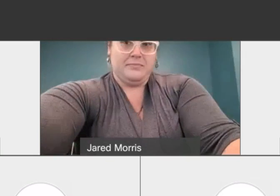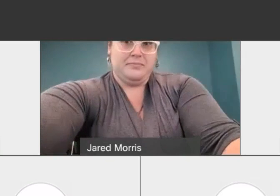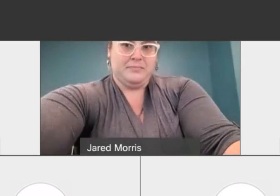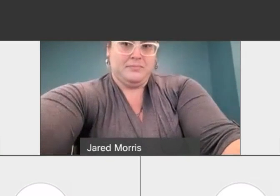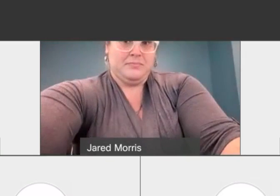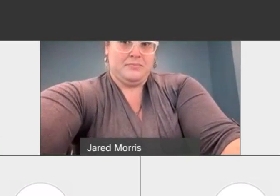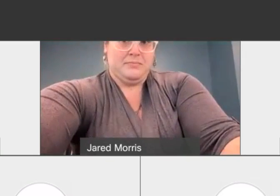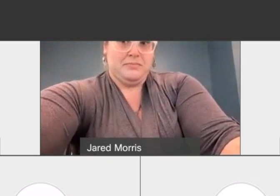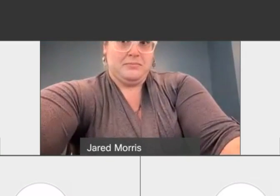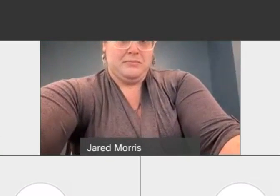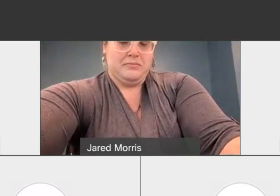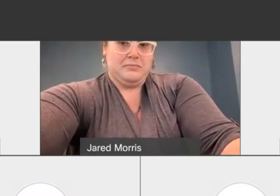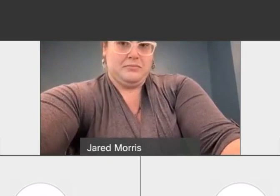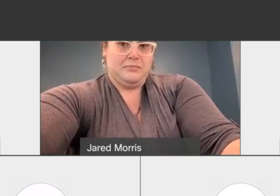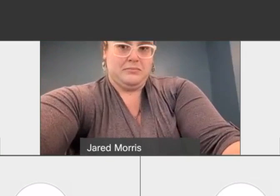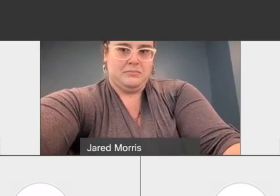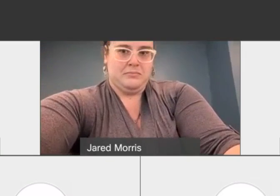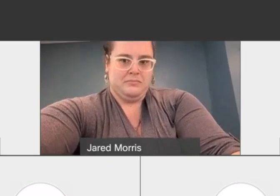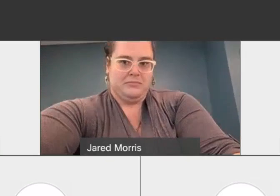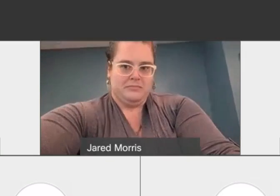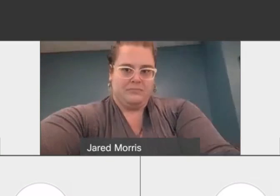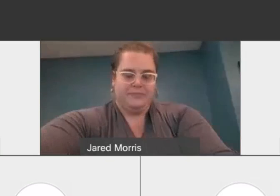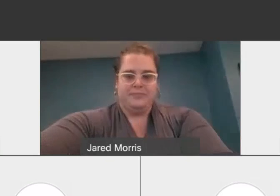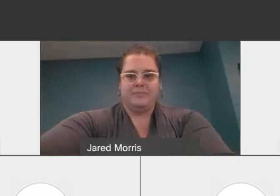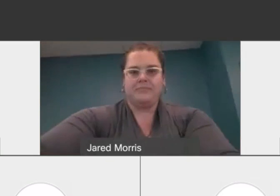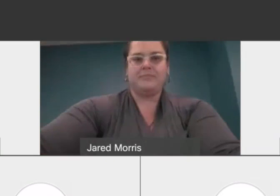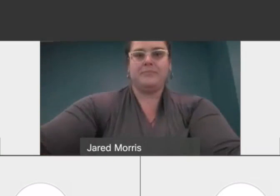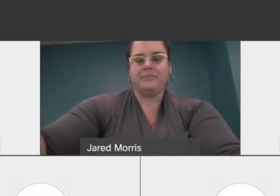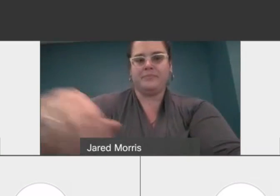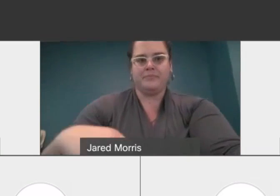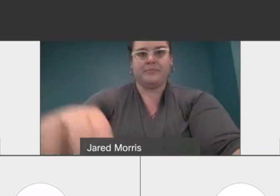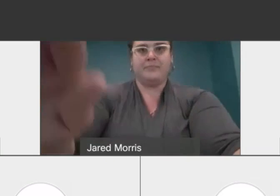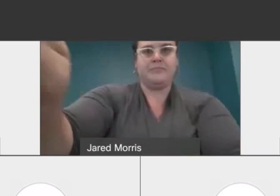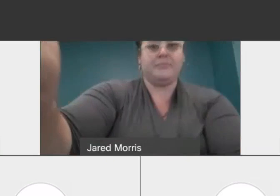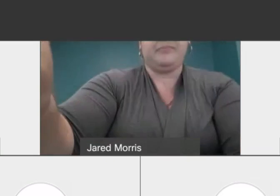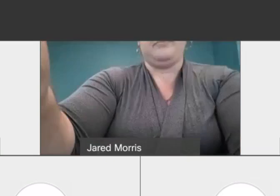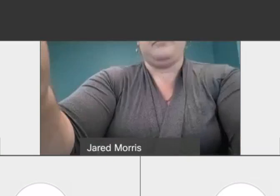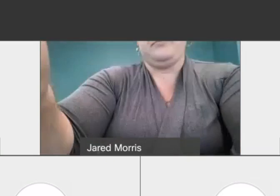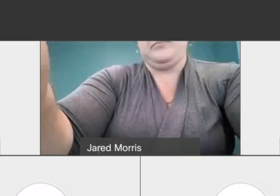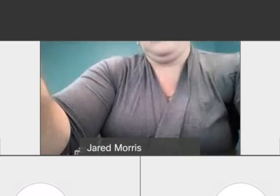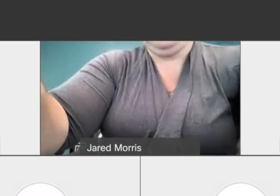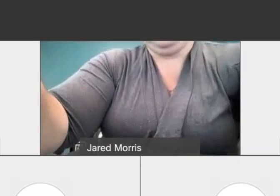Are you all seeing my screen now? We are not.